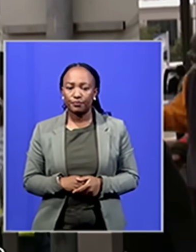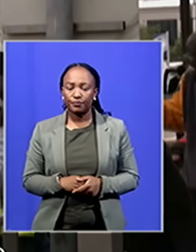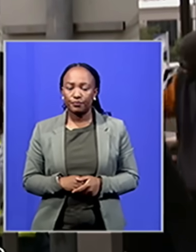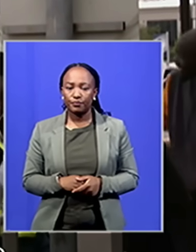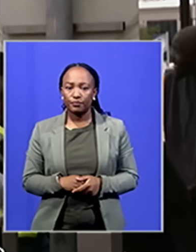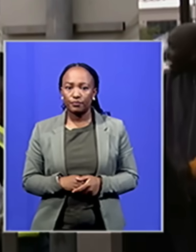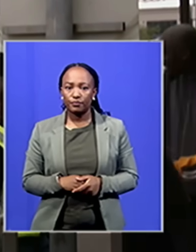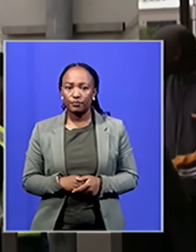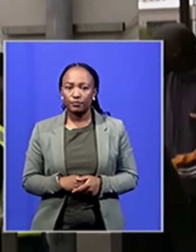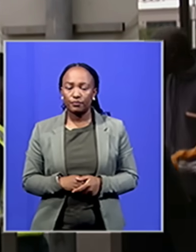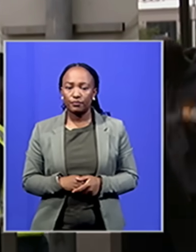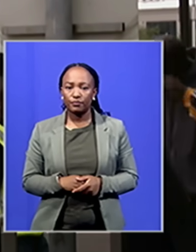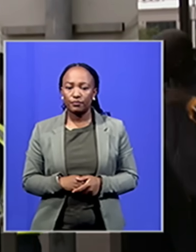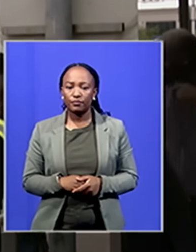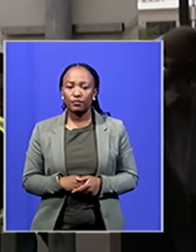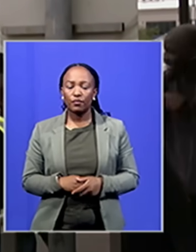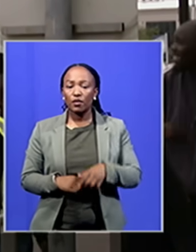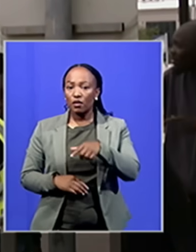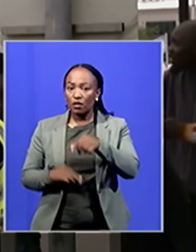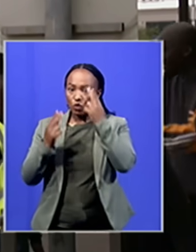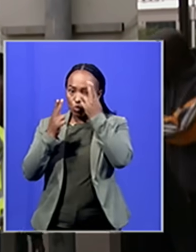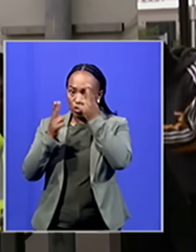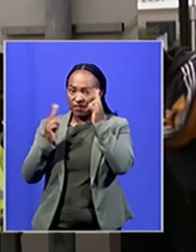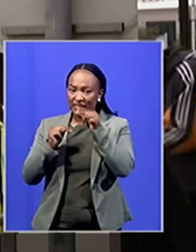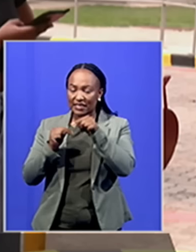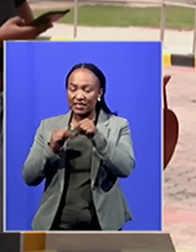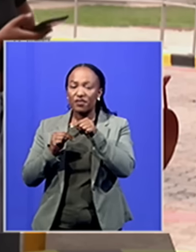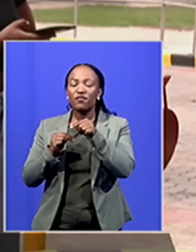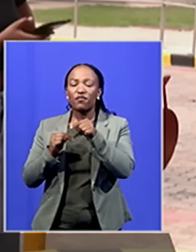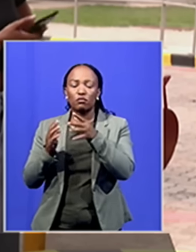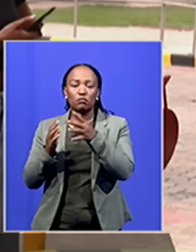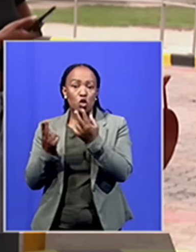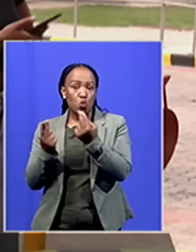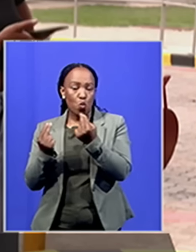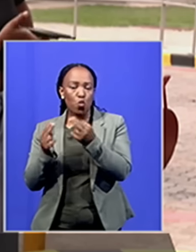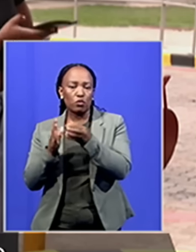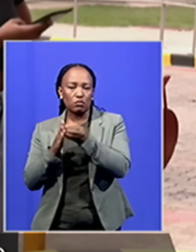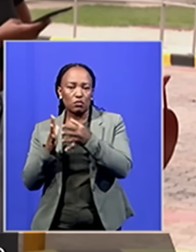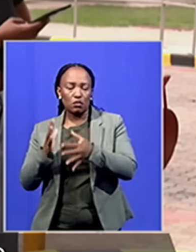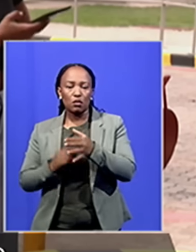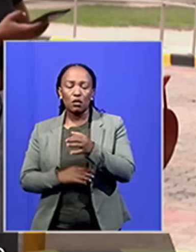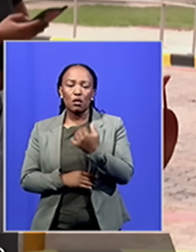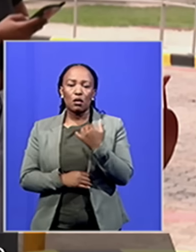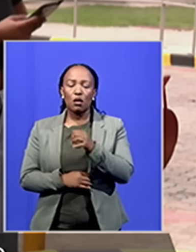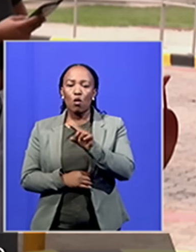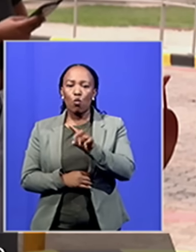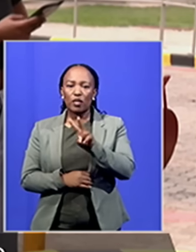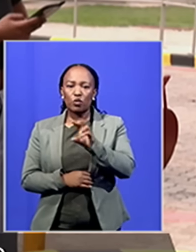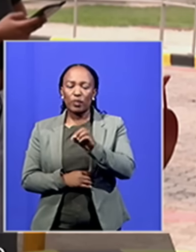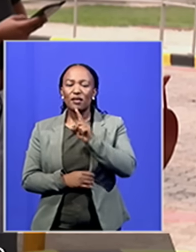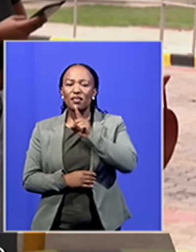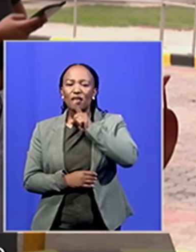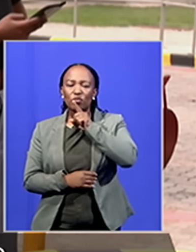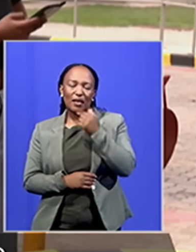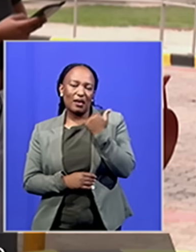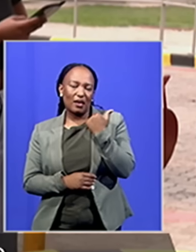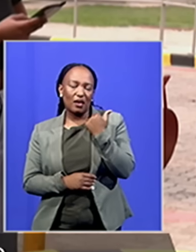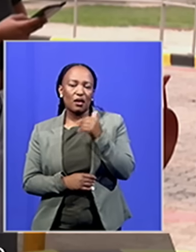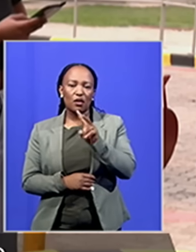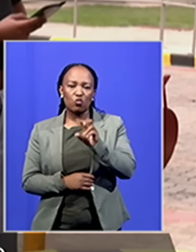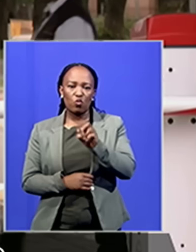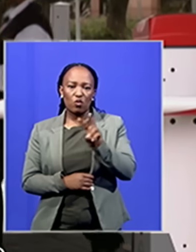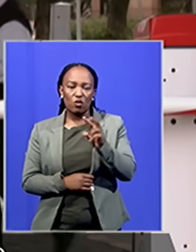Dikopo tseo di amogetsweng ke Northwest University tsa baithuti ba bantšhwa di tlhatlogile thata go tswa go 120,000 ka ngwaga 2022